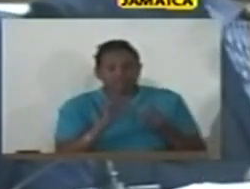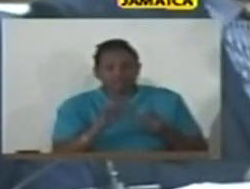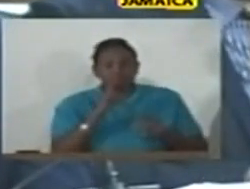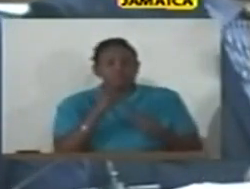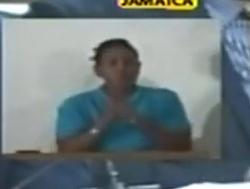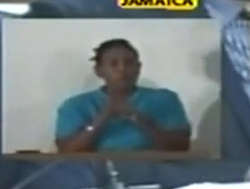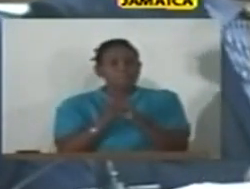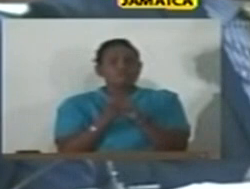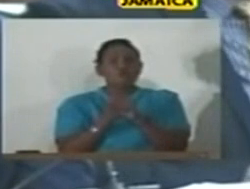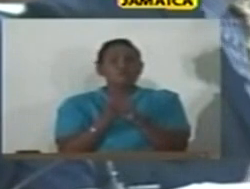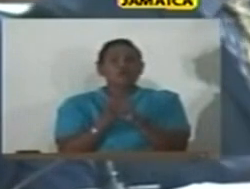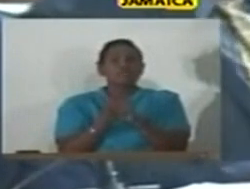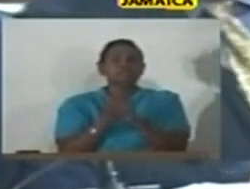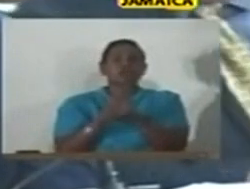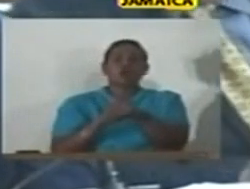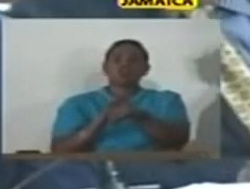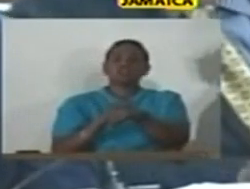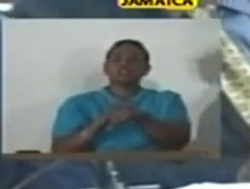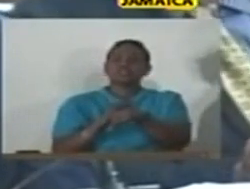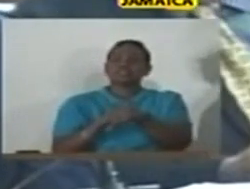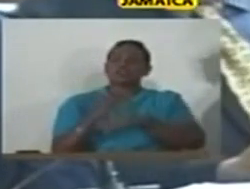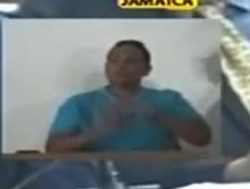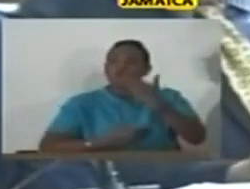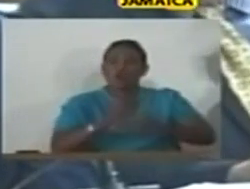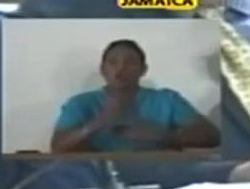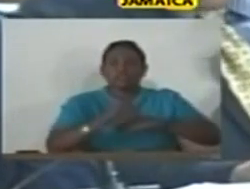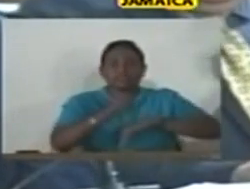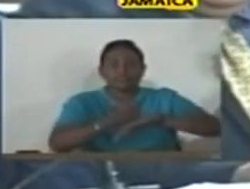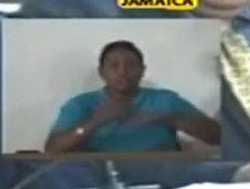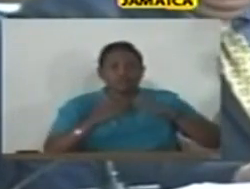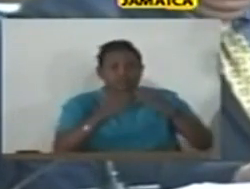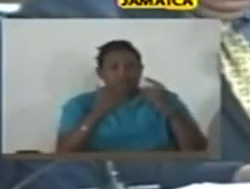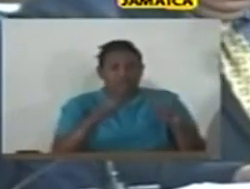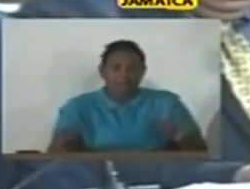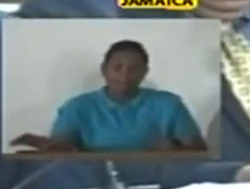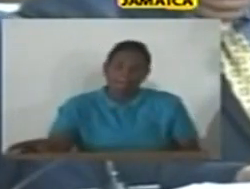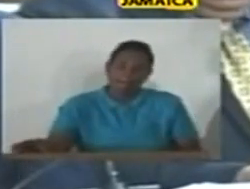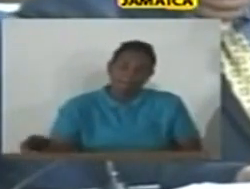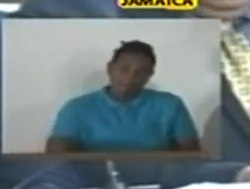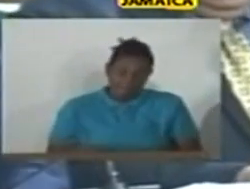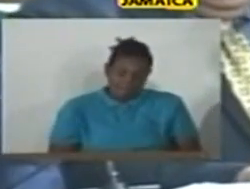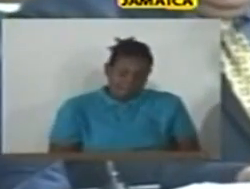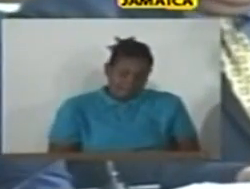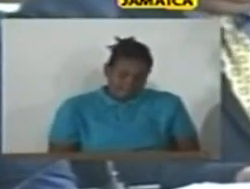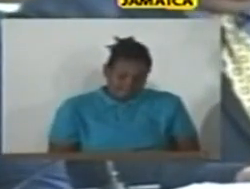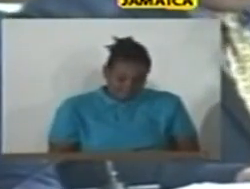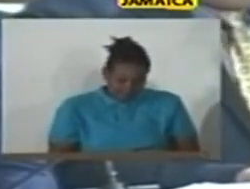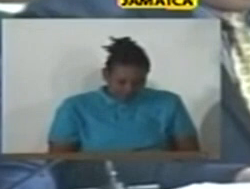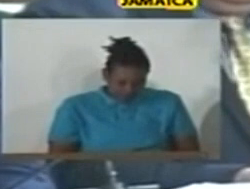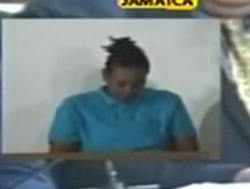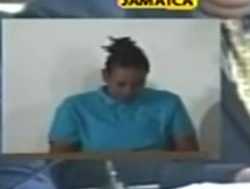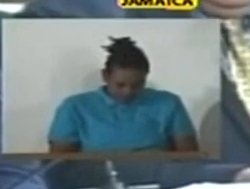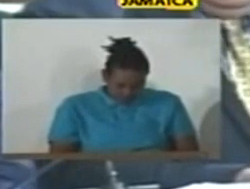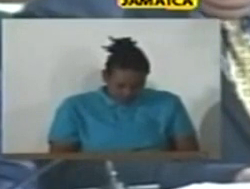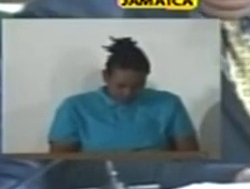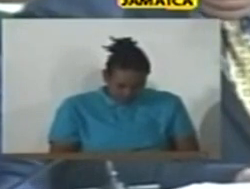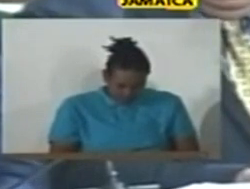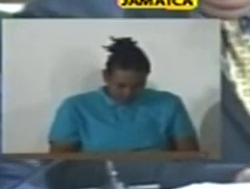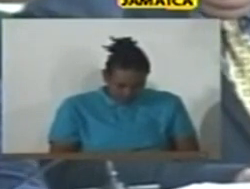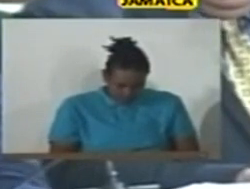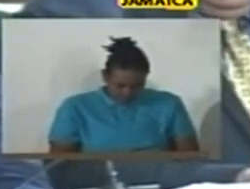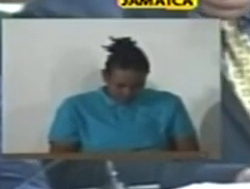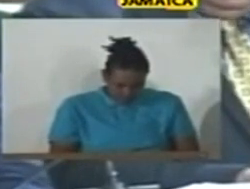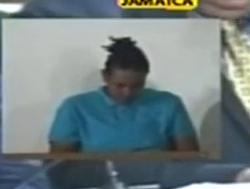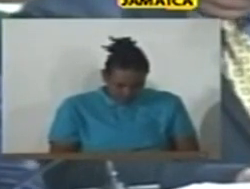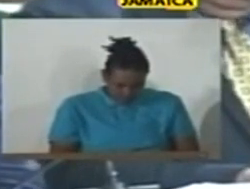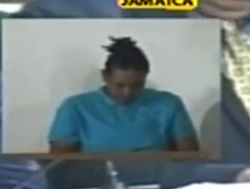appropriate consultation process to underpin the development of the national priorities